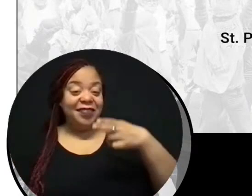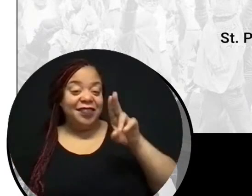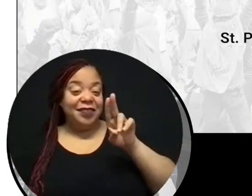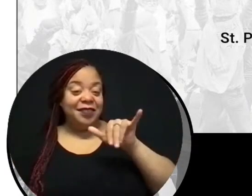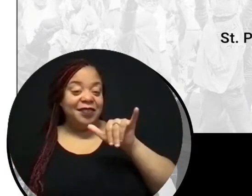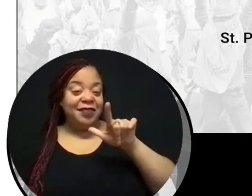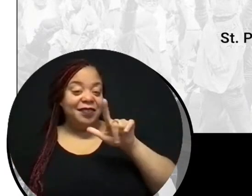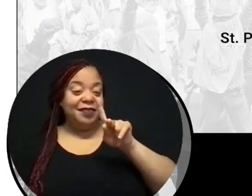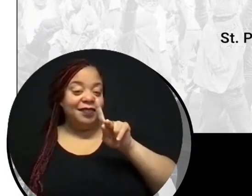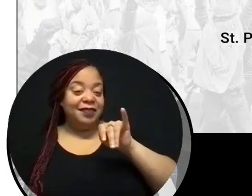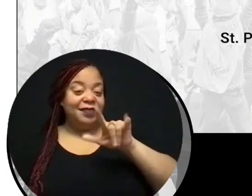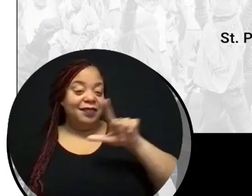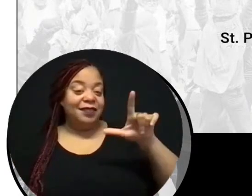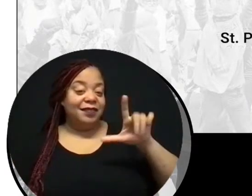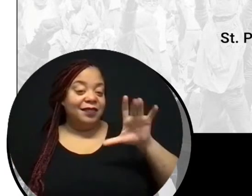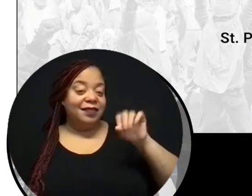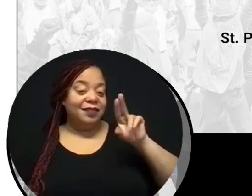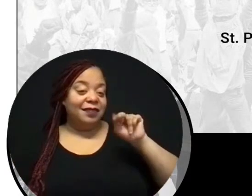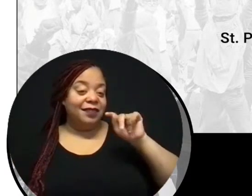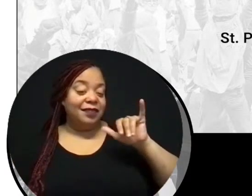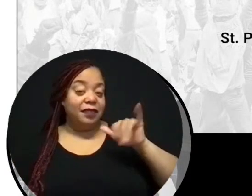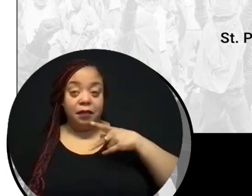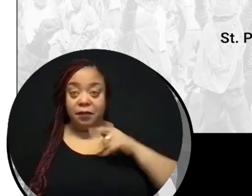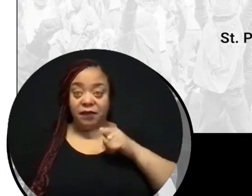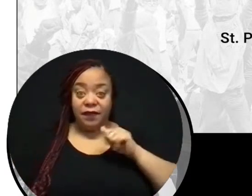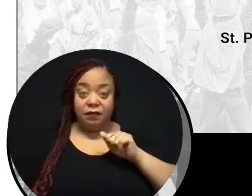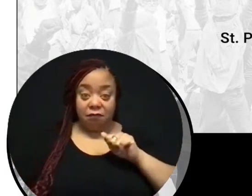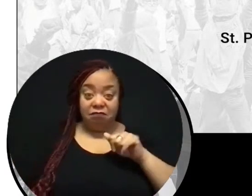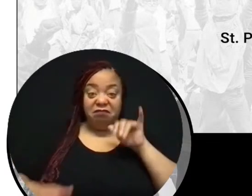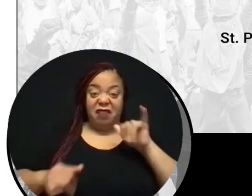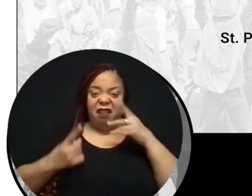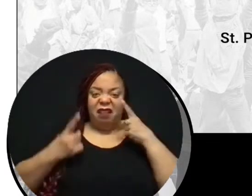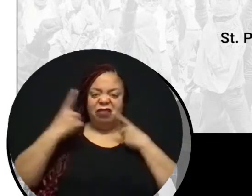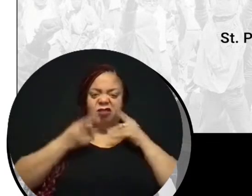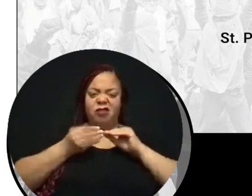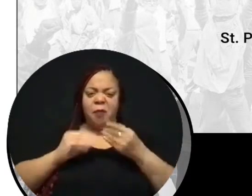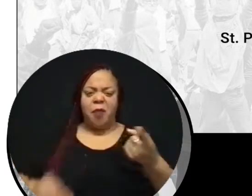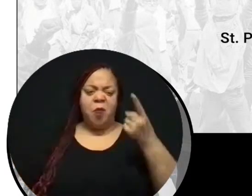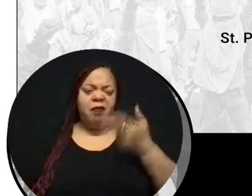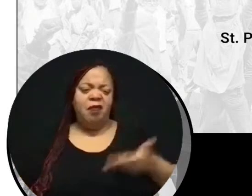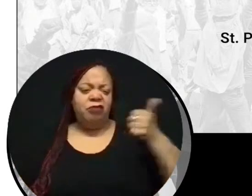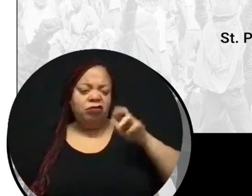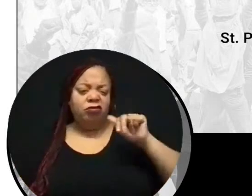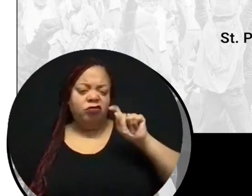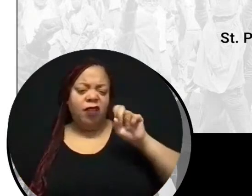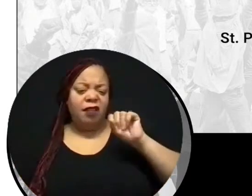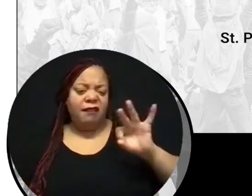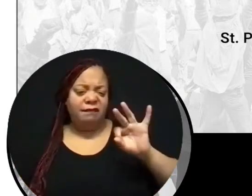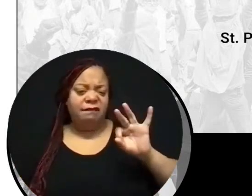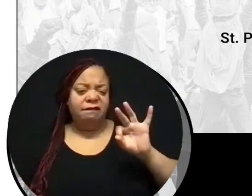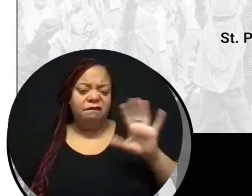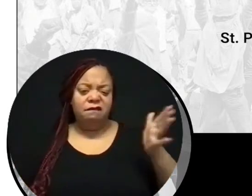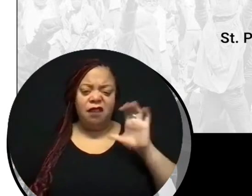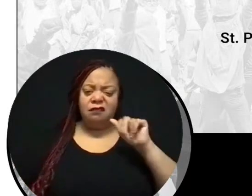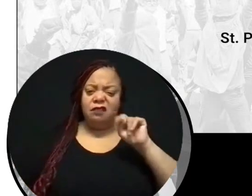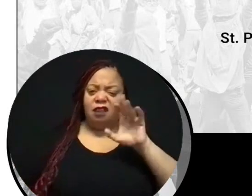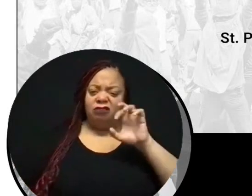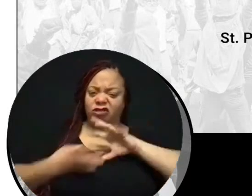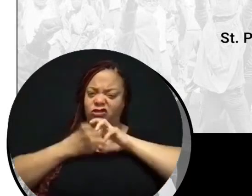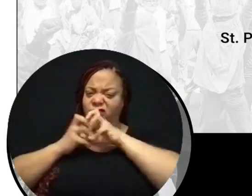several state prisons, Mahanoy, Frackville, and where I'm presently housed at, Cole